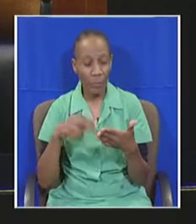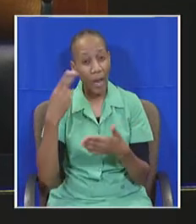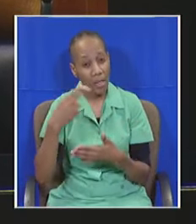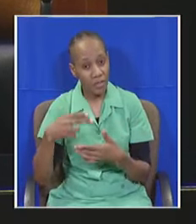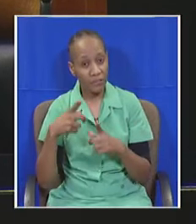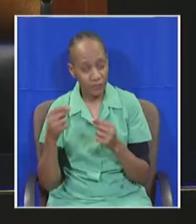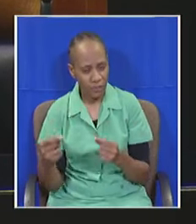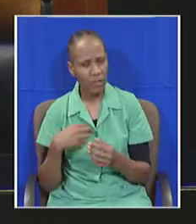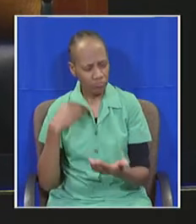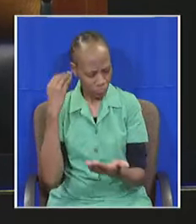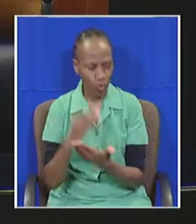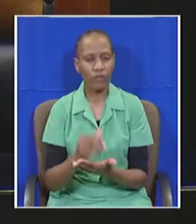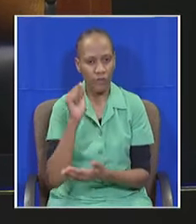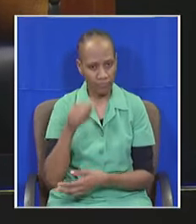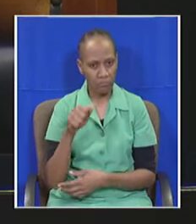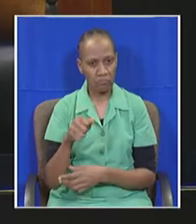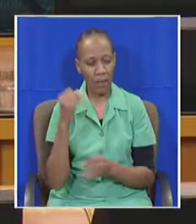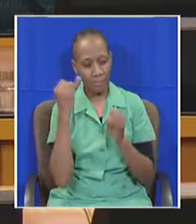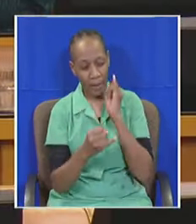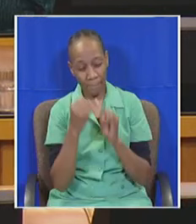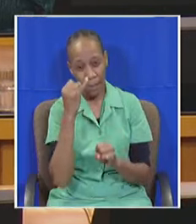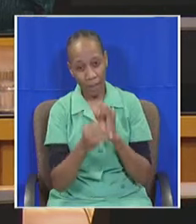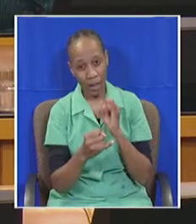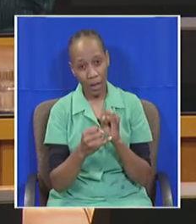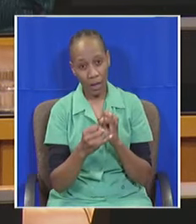confirm that the member made various allegations that were